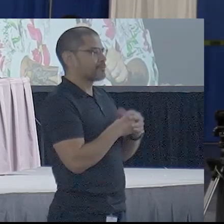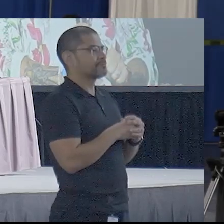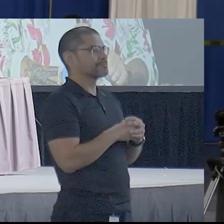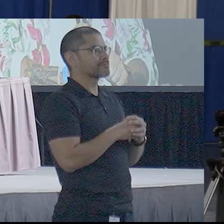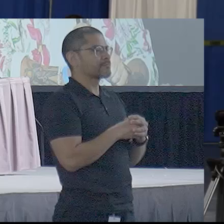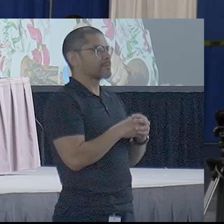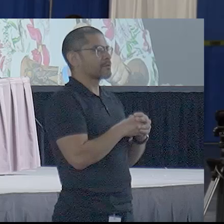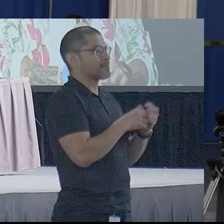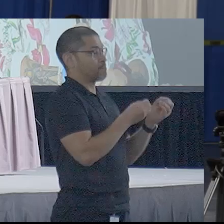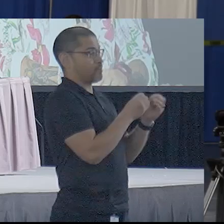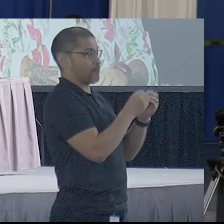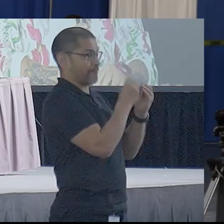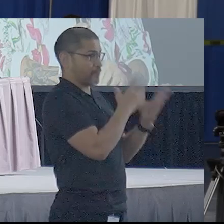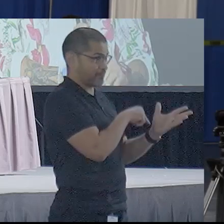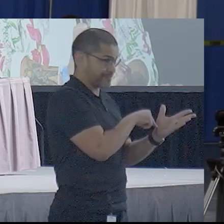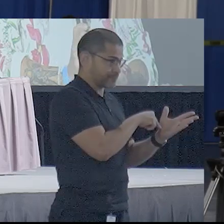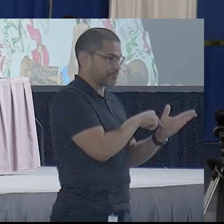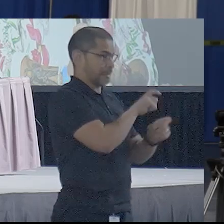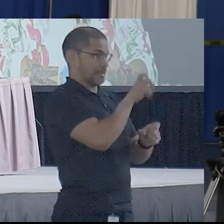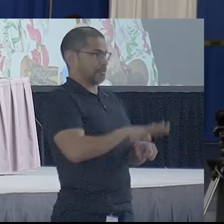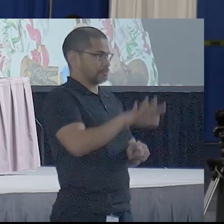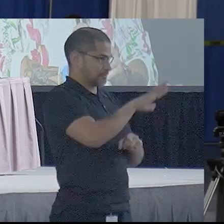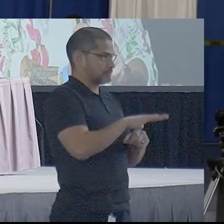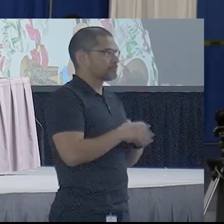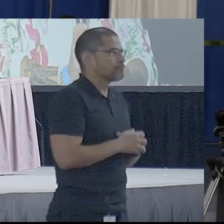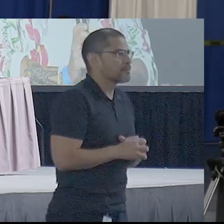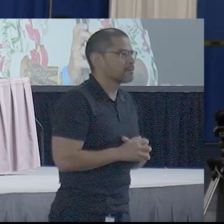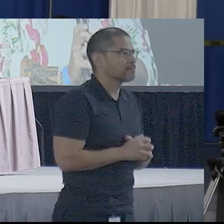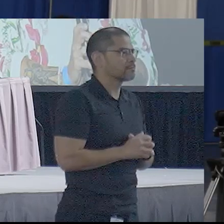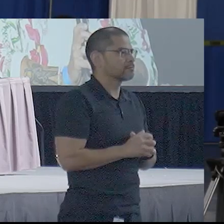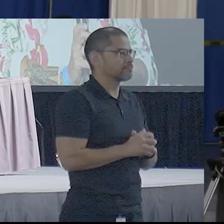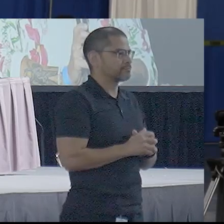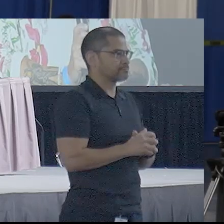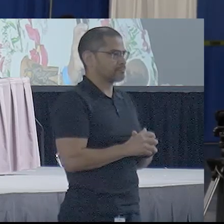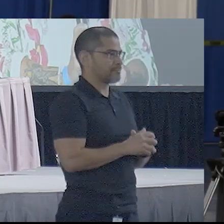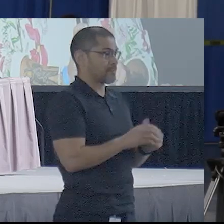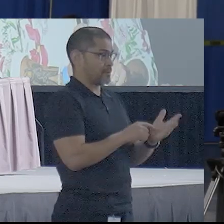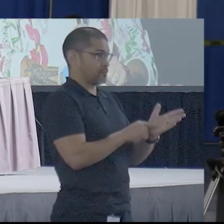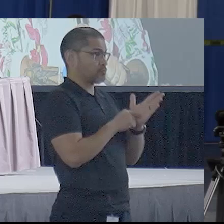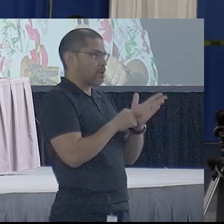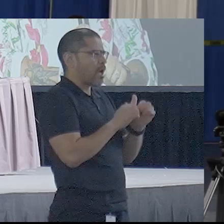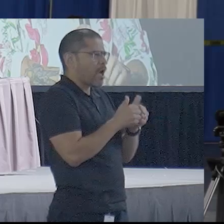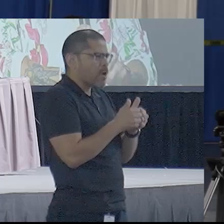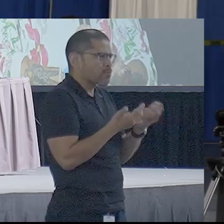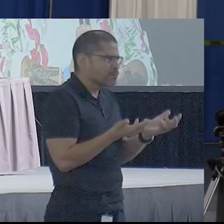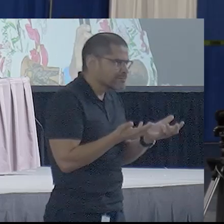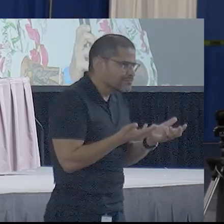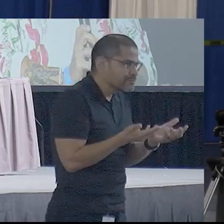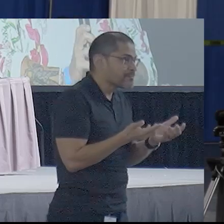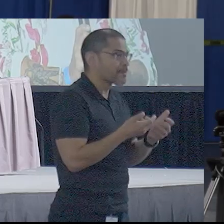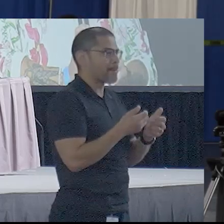think it also speaks specifically to how our city and city officials have been connected to the